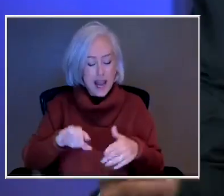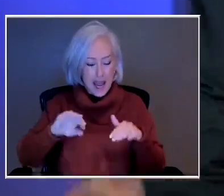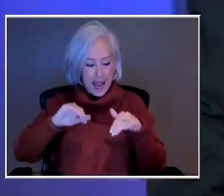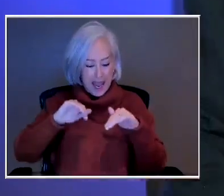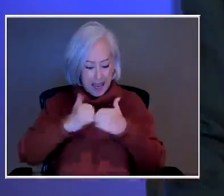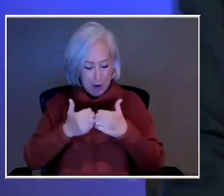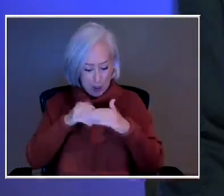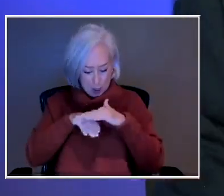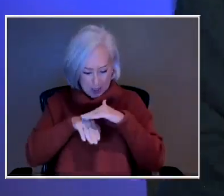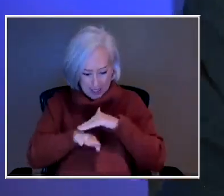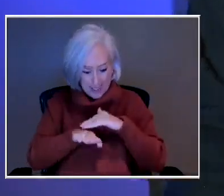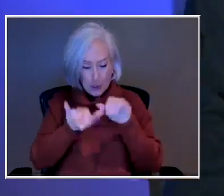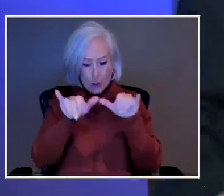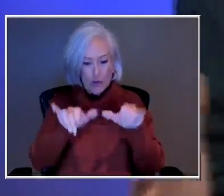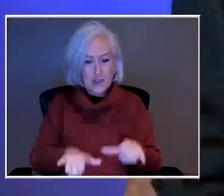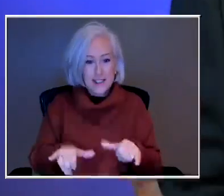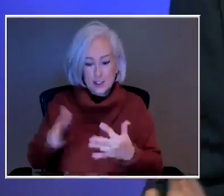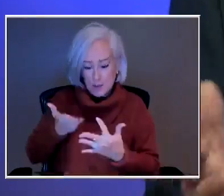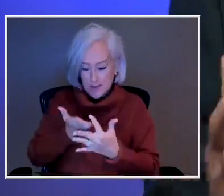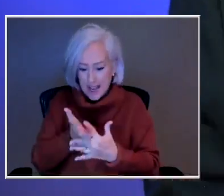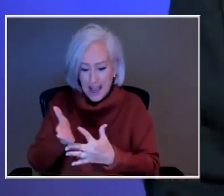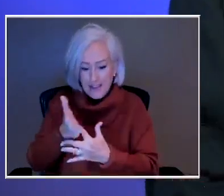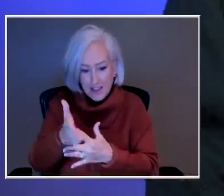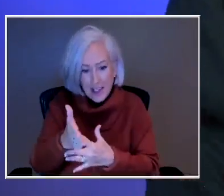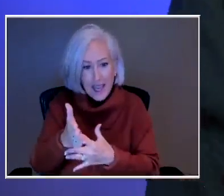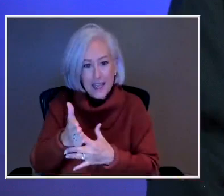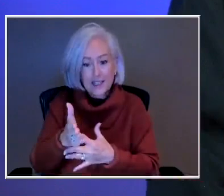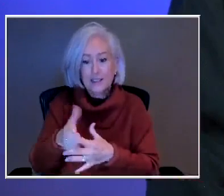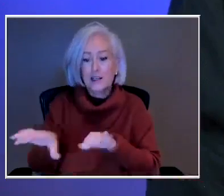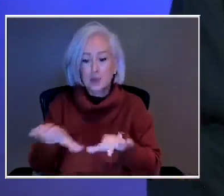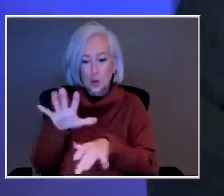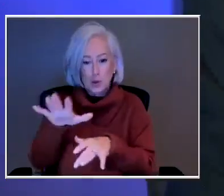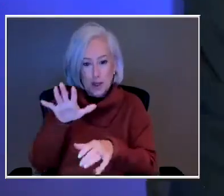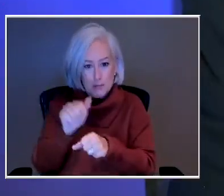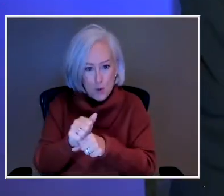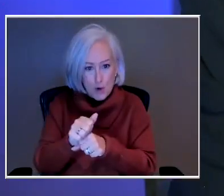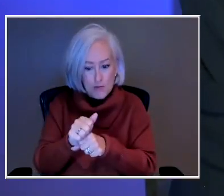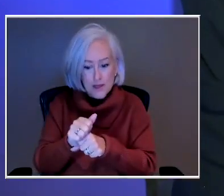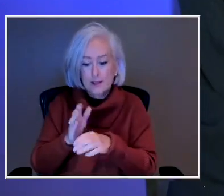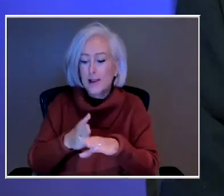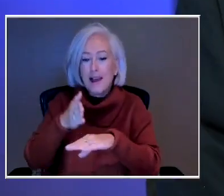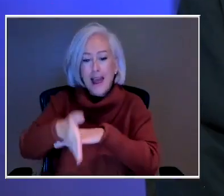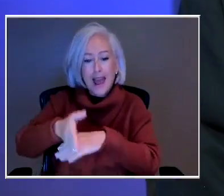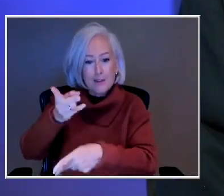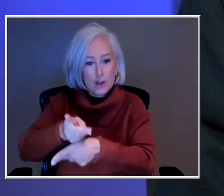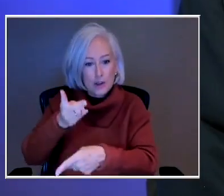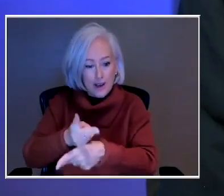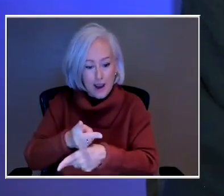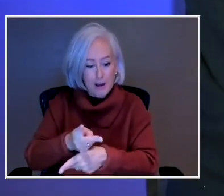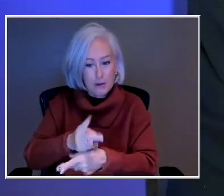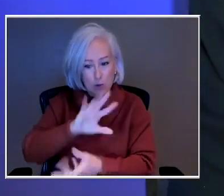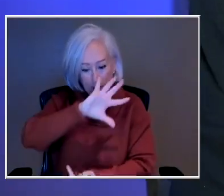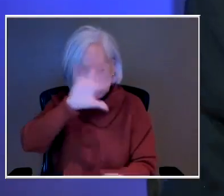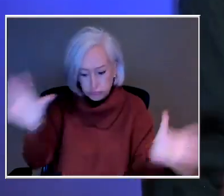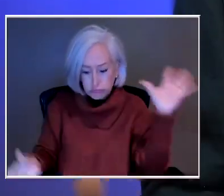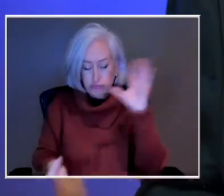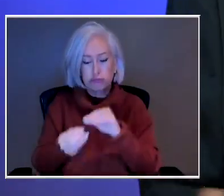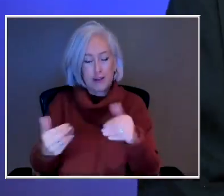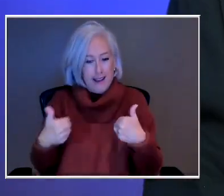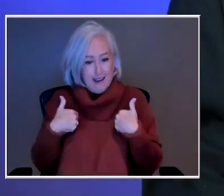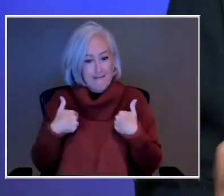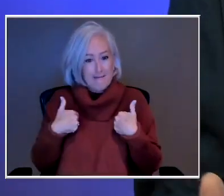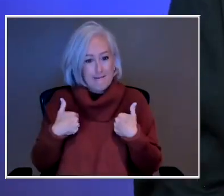system? How do you do follow-up care? We've got the entire infrastructure built here. And so what we're going to be able to provide to the Current is that